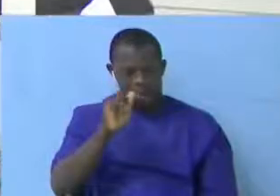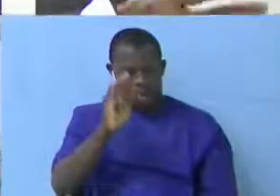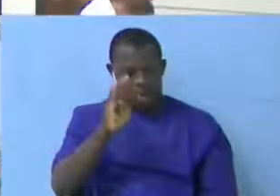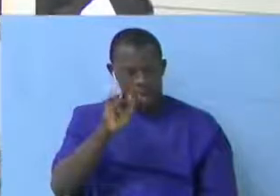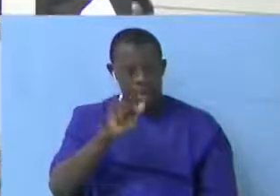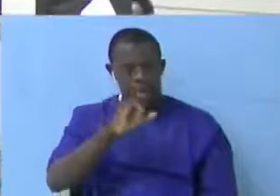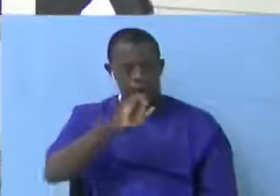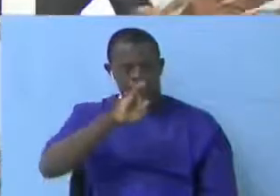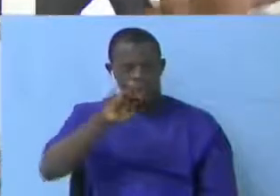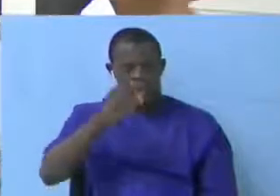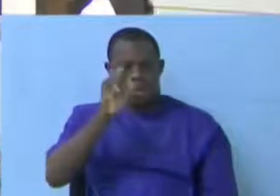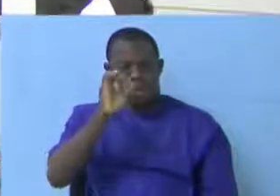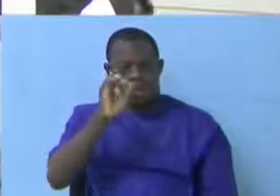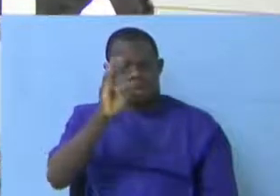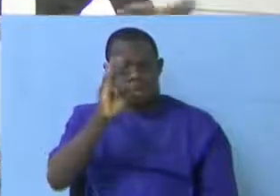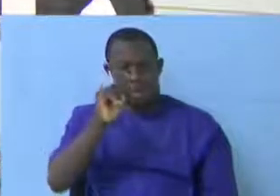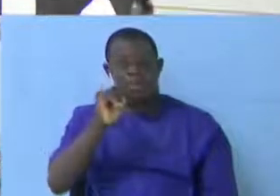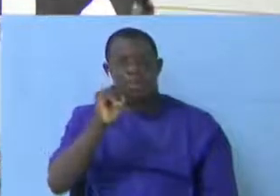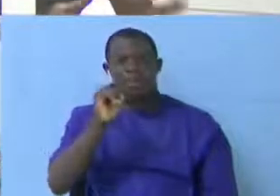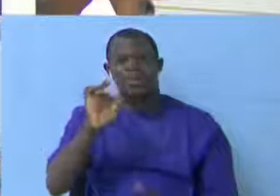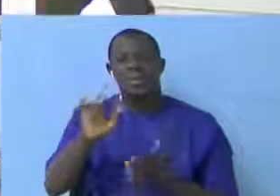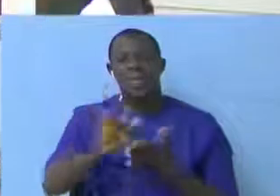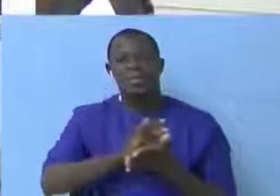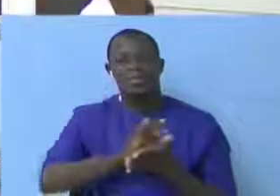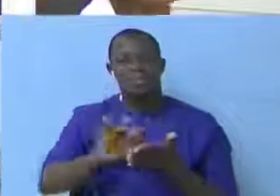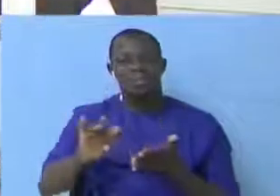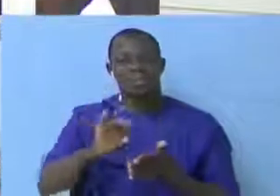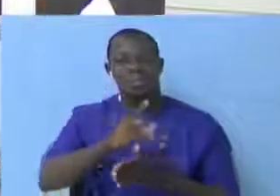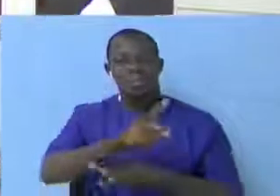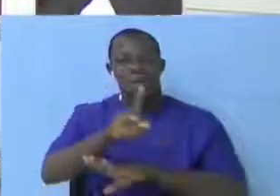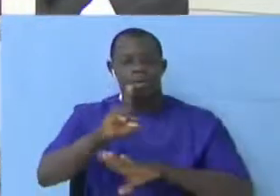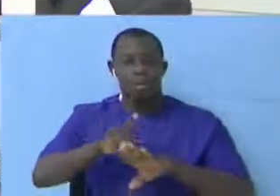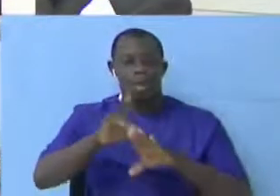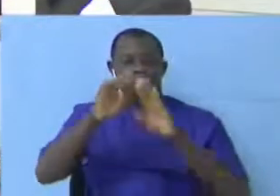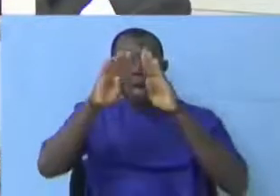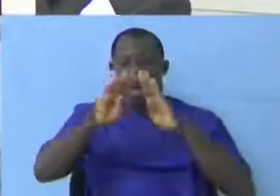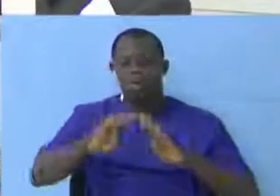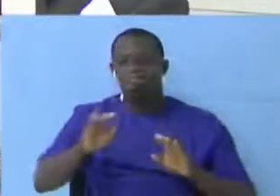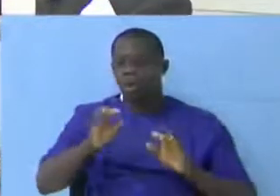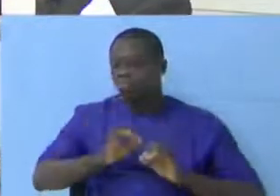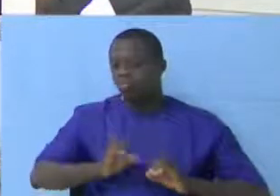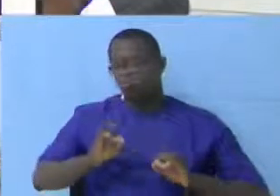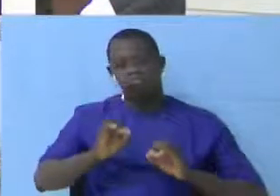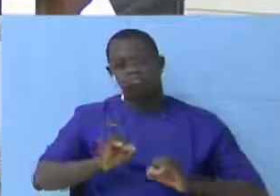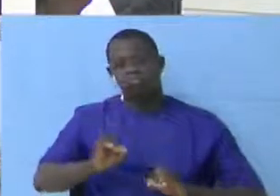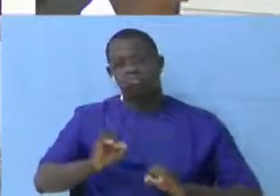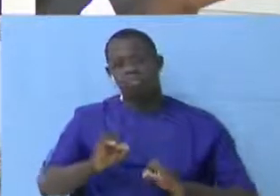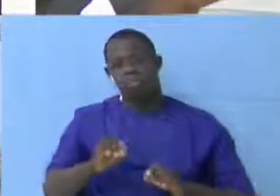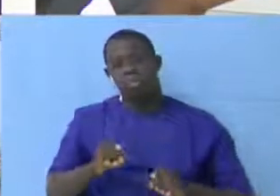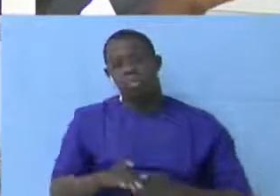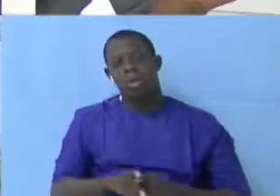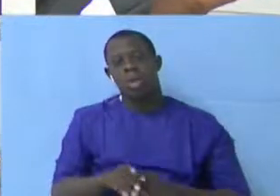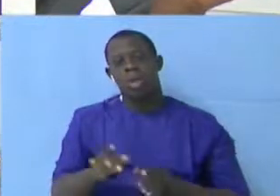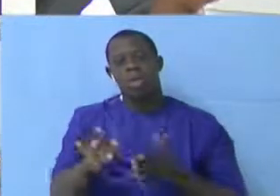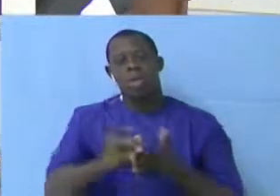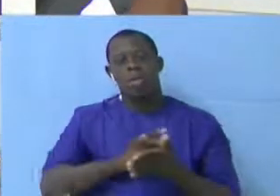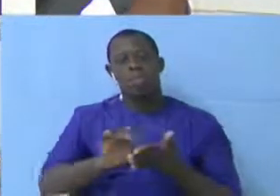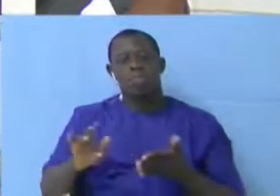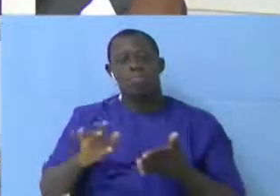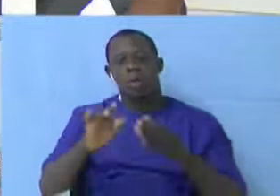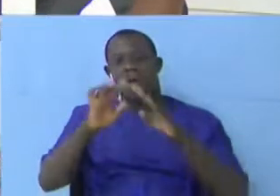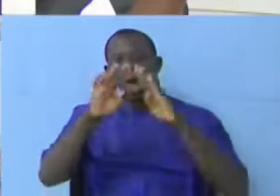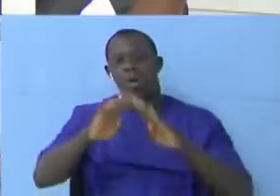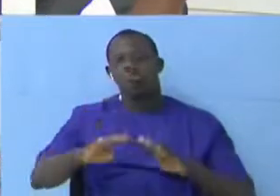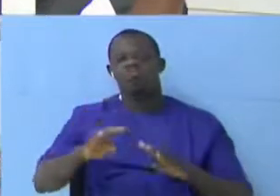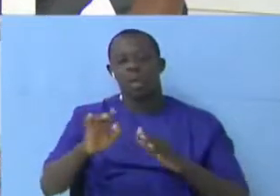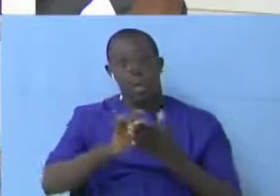an empty place, like house. Baba Job's compound was an empty land. Empty Aha, good.